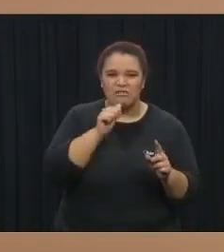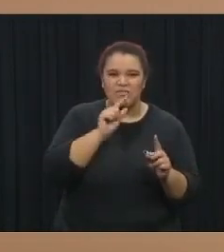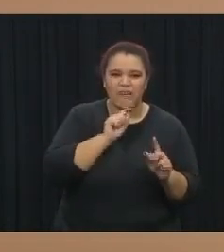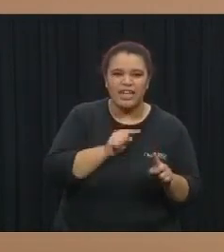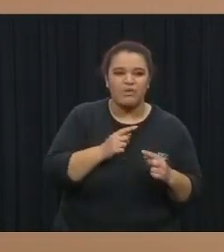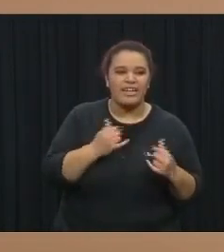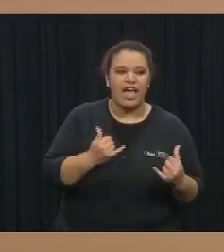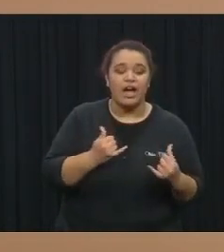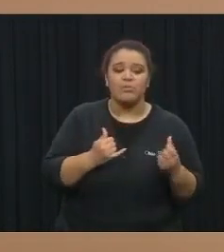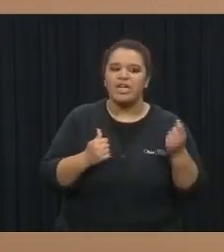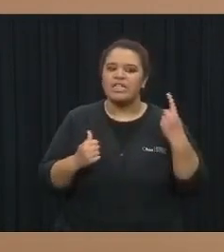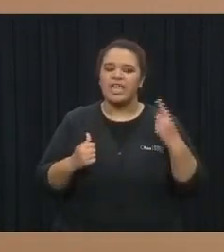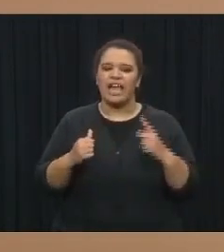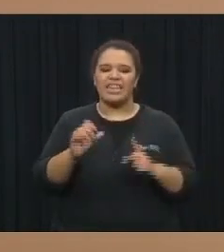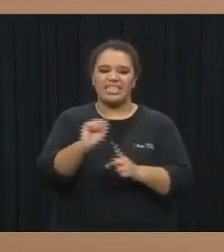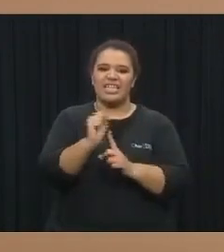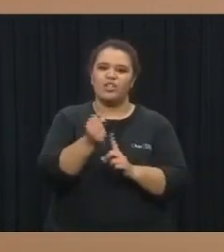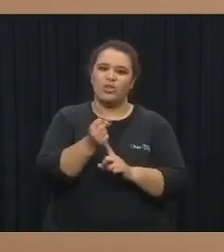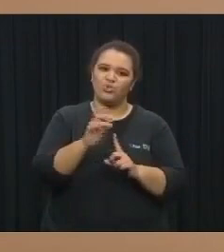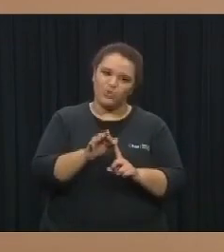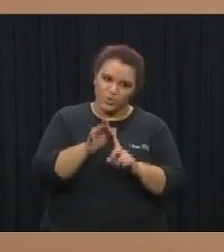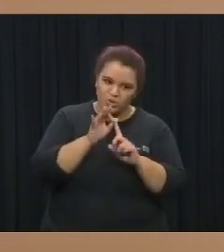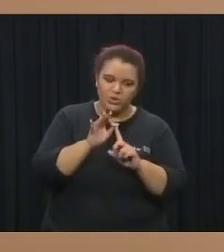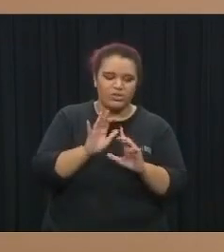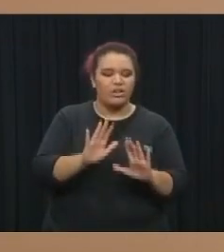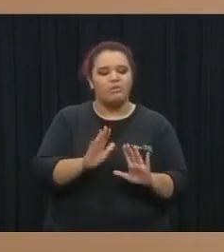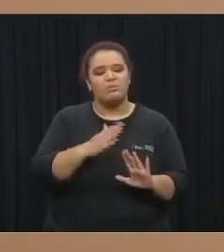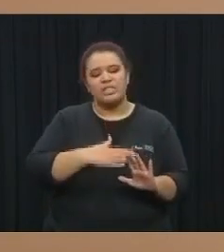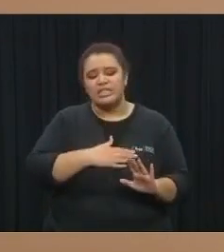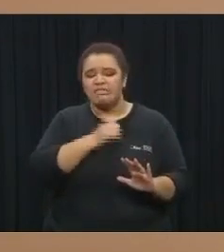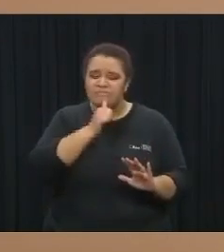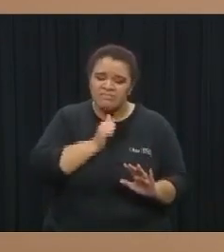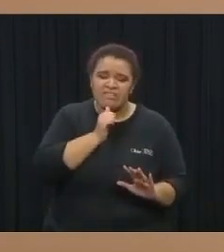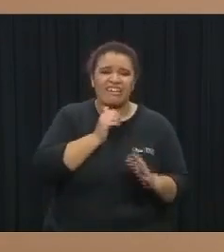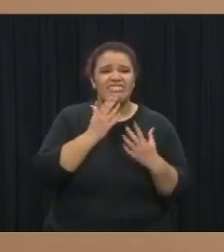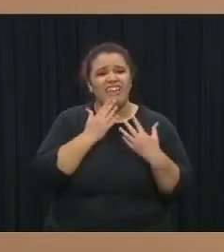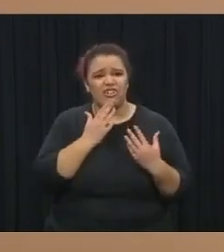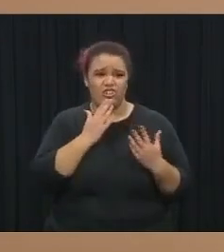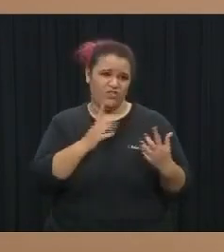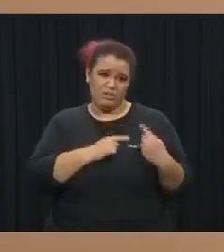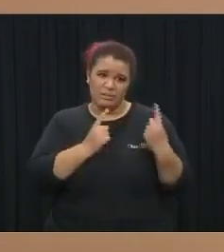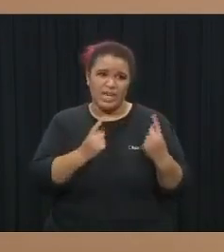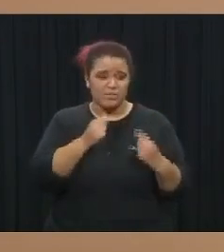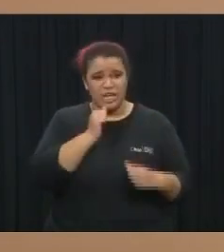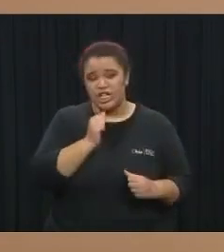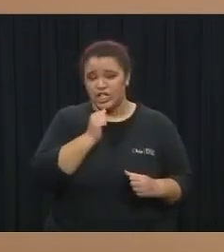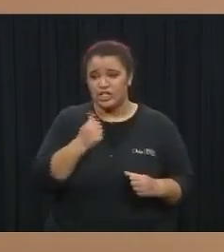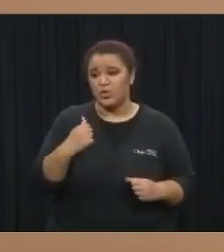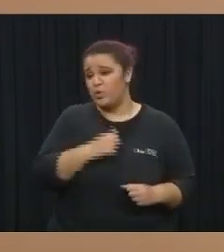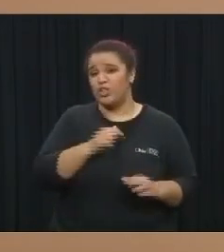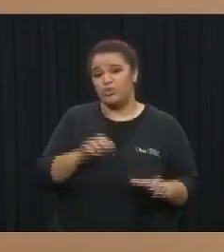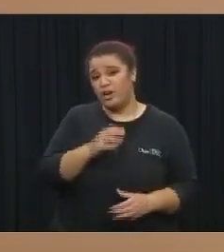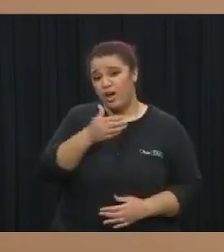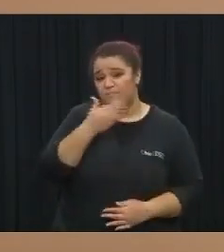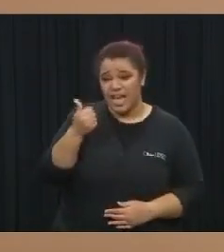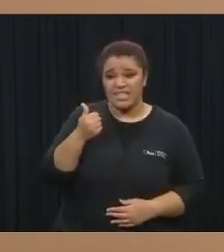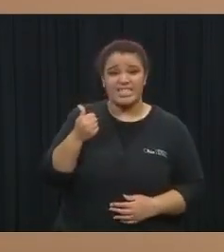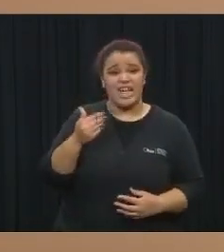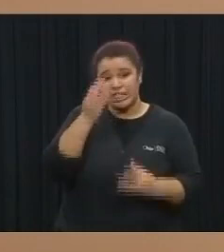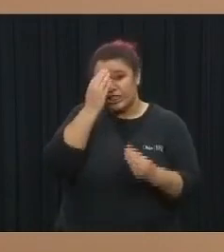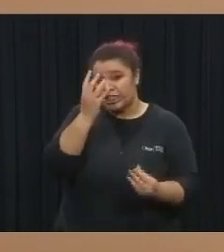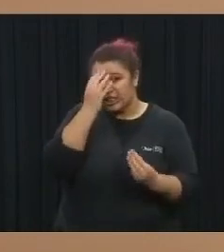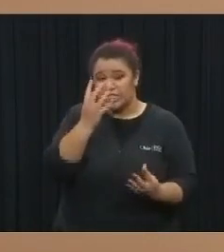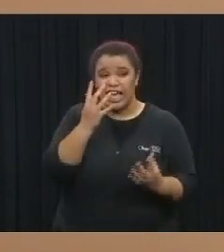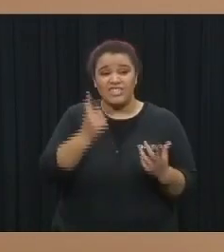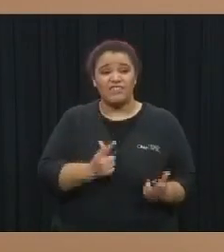unprecedented time, and thank you for your grace and patience, and we are giving you everything we can, again, as fast as we can and as soon as